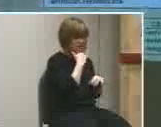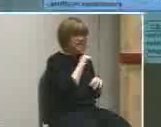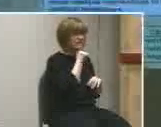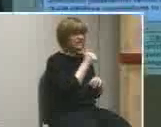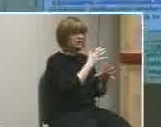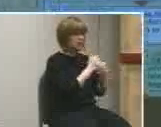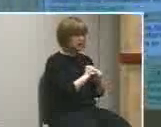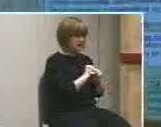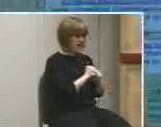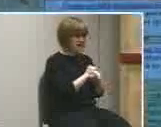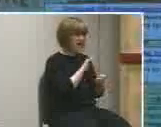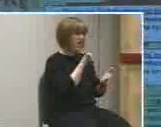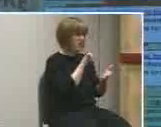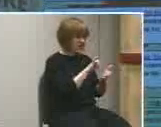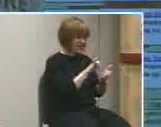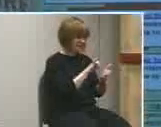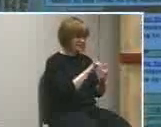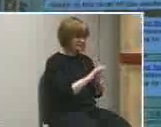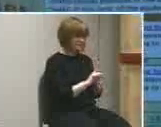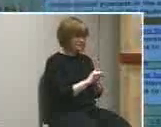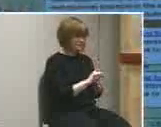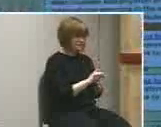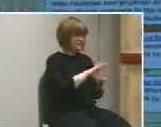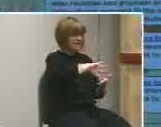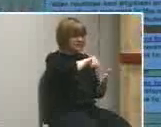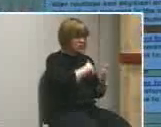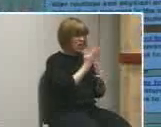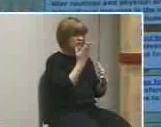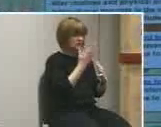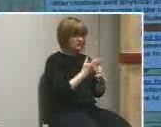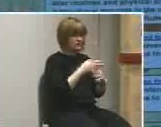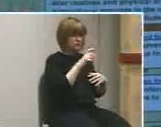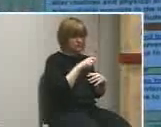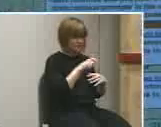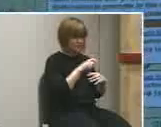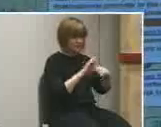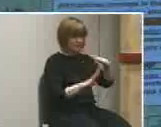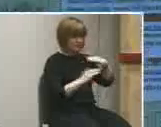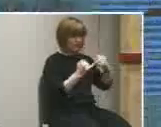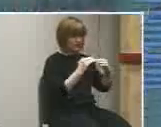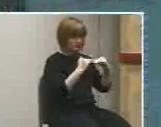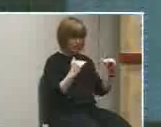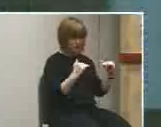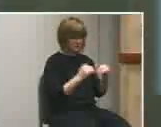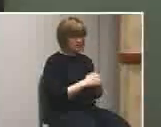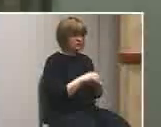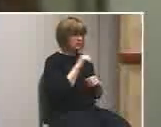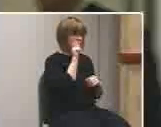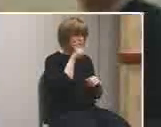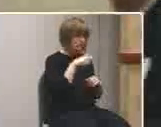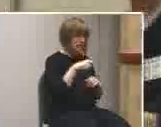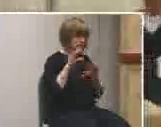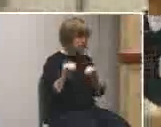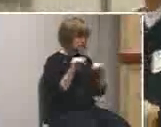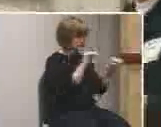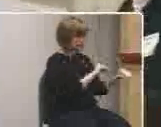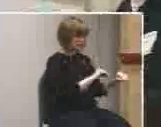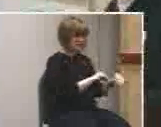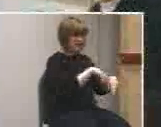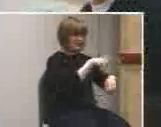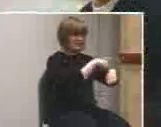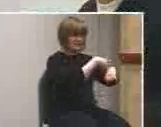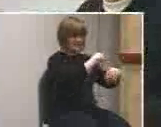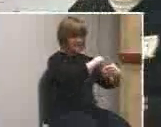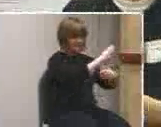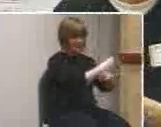get that. That's all the intervention you need at that bottom level. You don't need to throw them in timeout necessarily. You don't need to hit